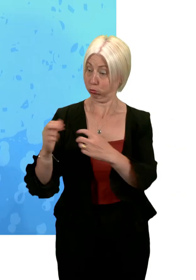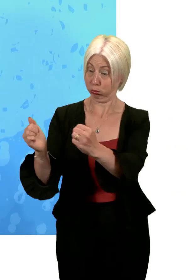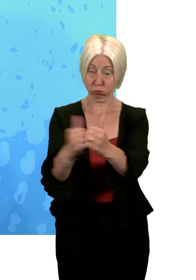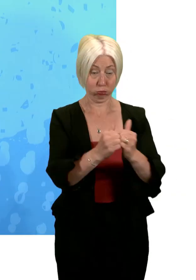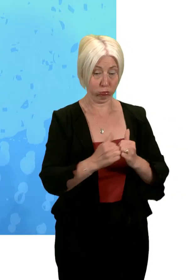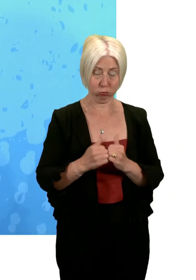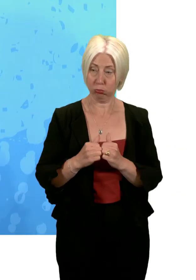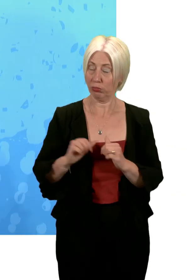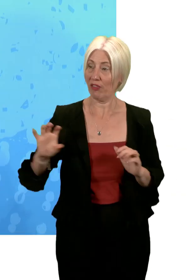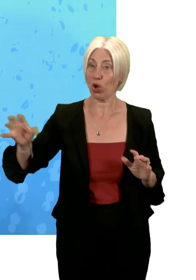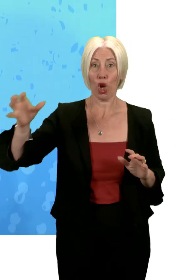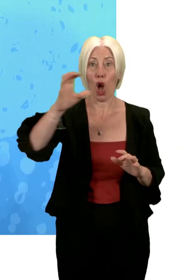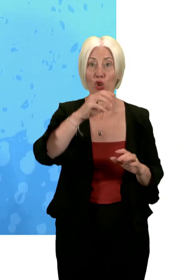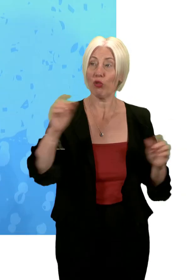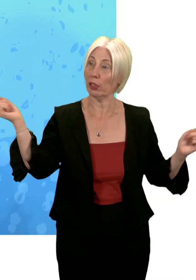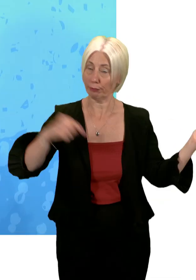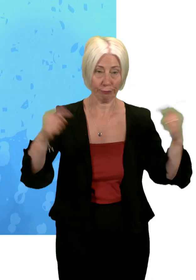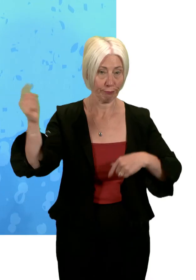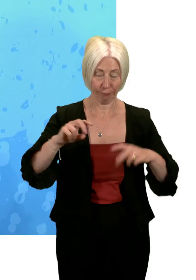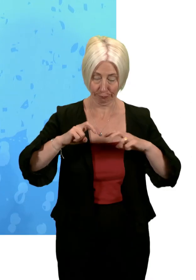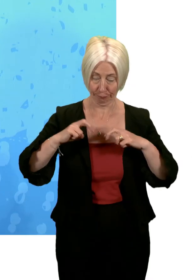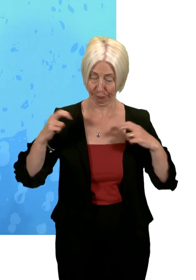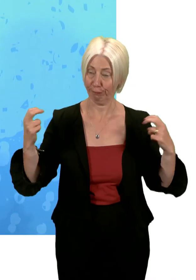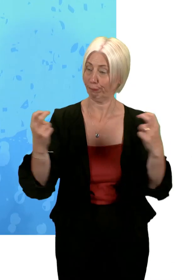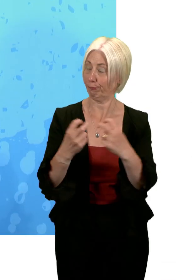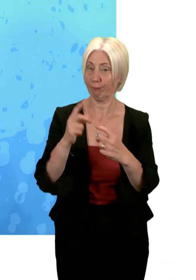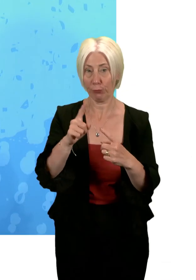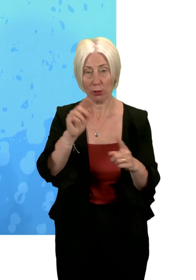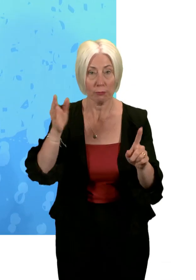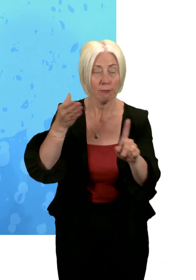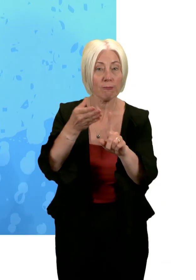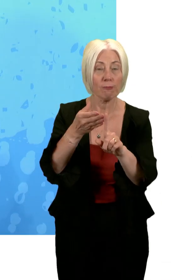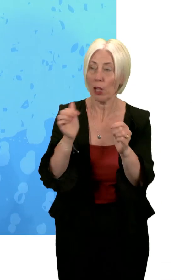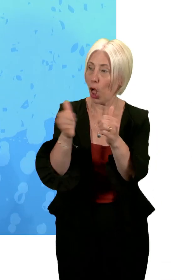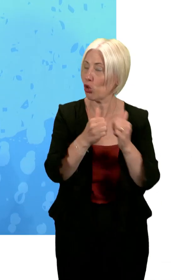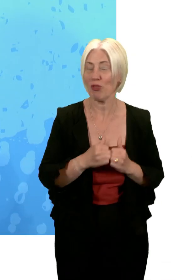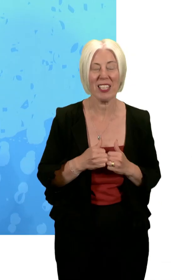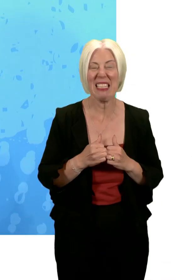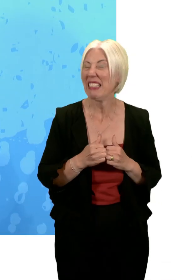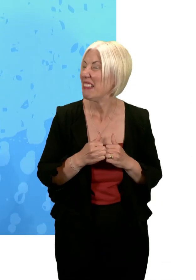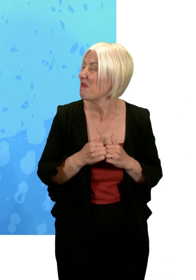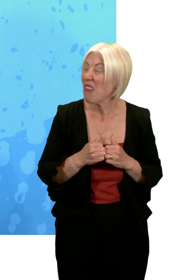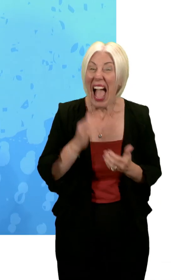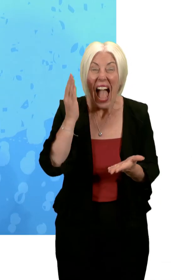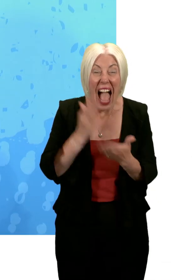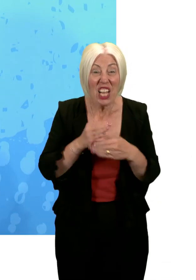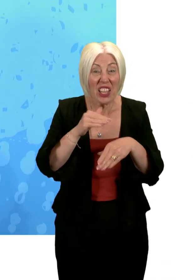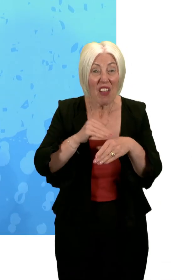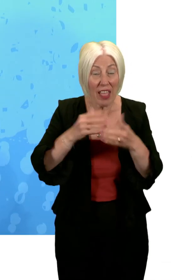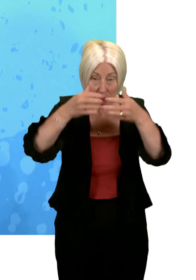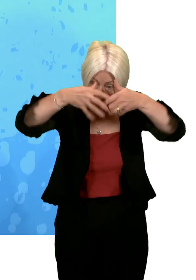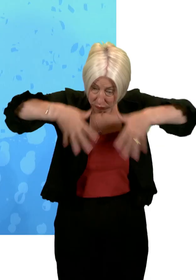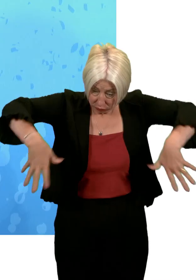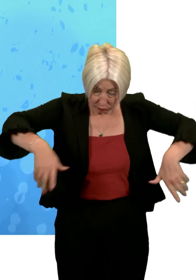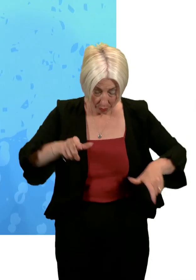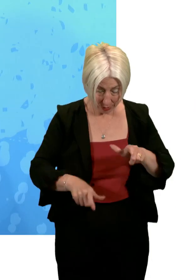different countries to agree on a single mission. But I don't see any of it hitting the actual people. Scotland is